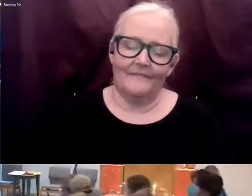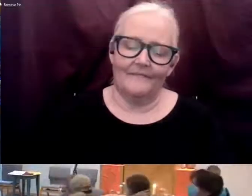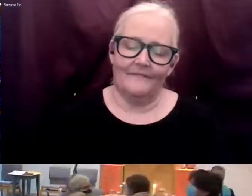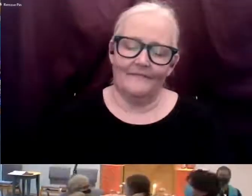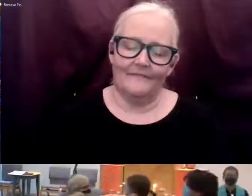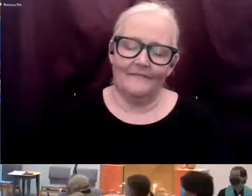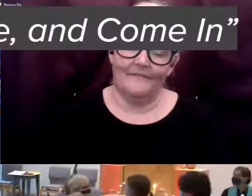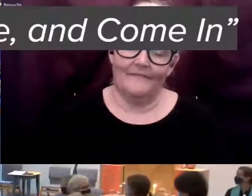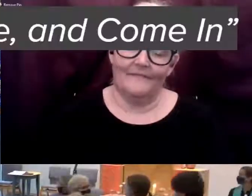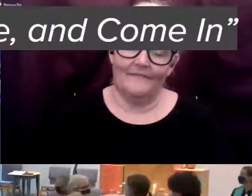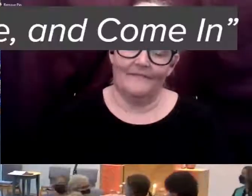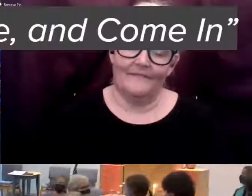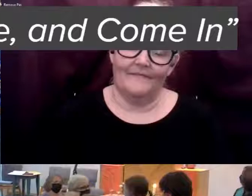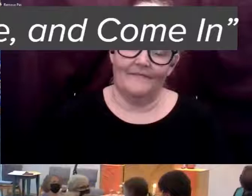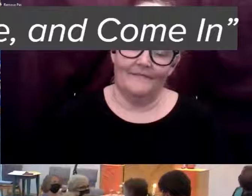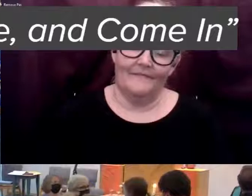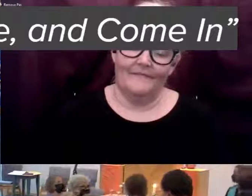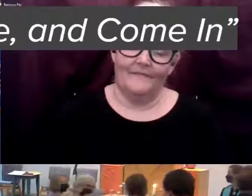You ready?